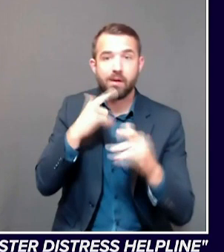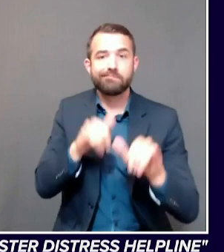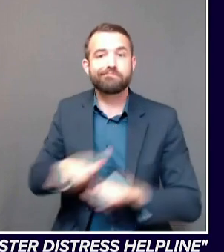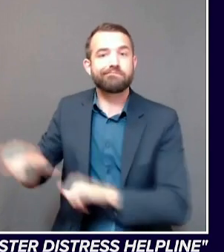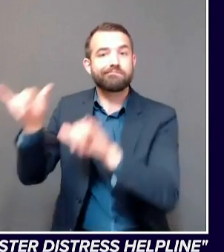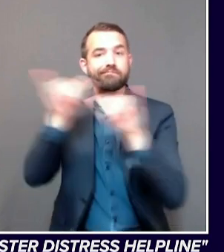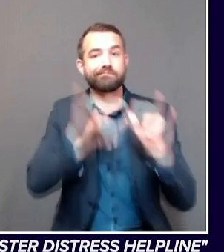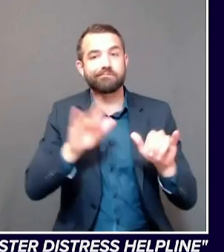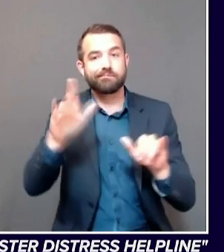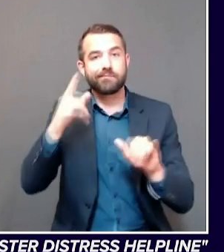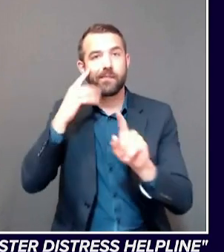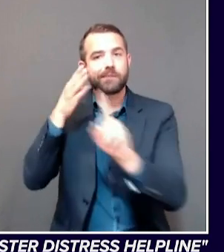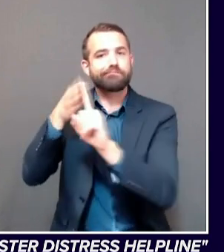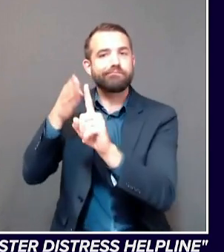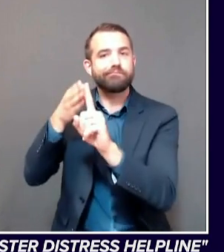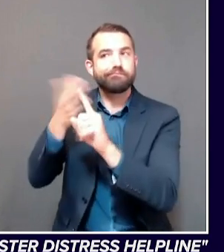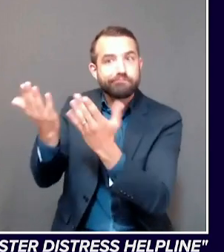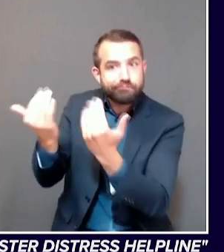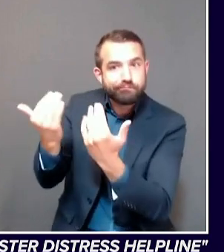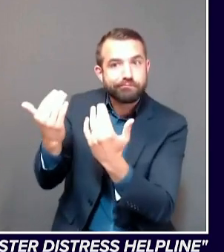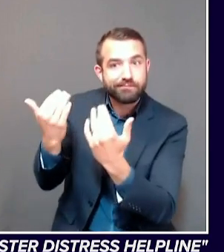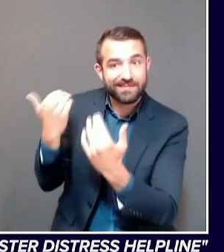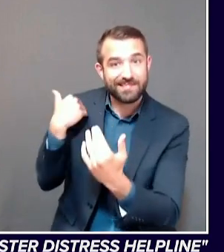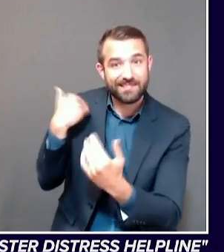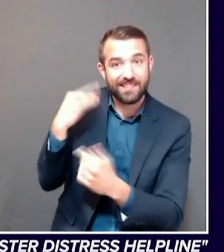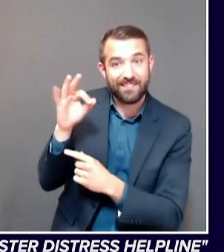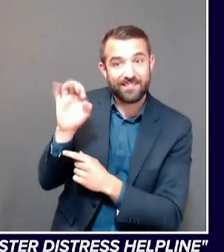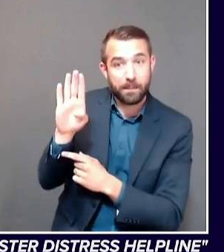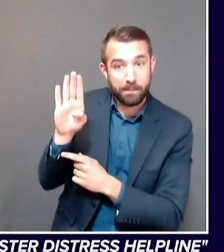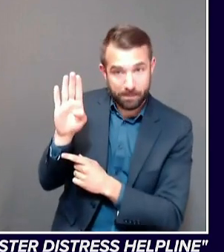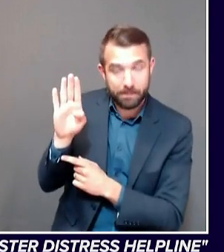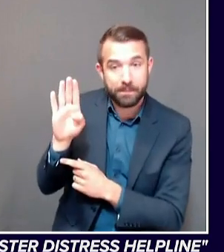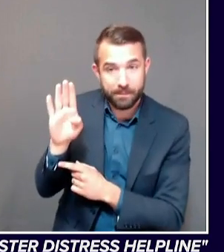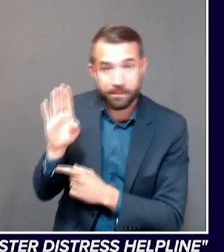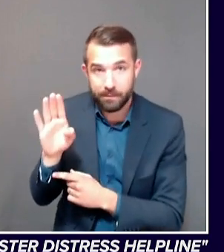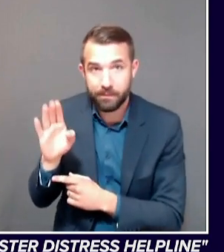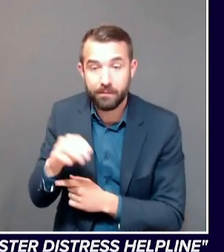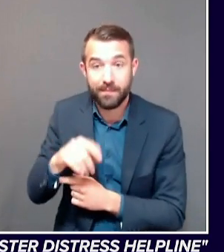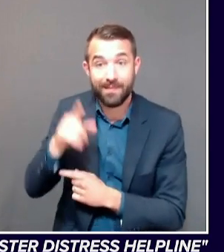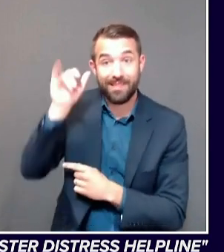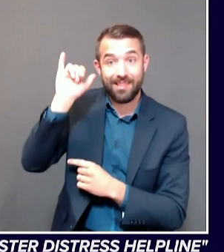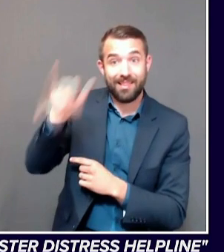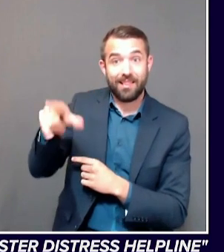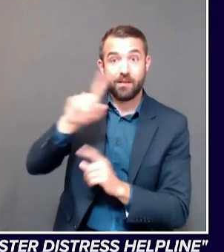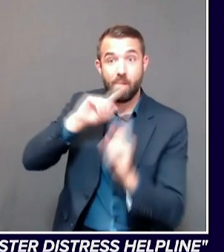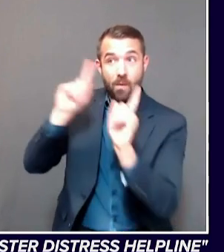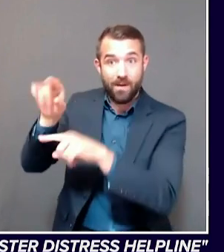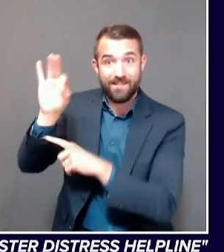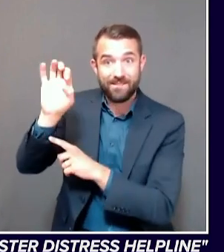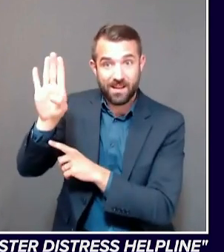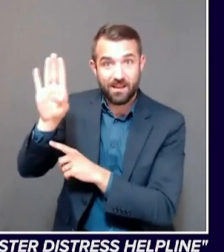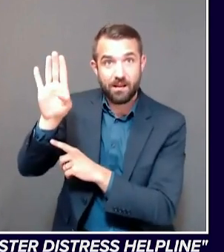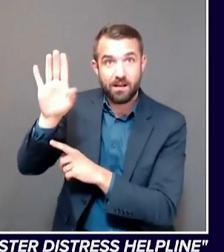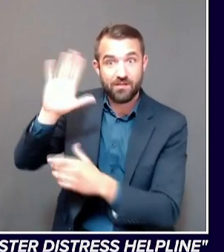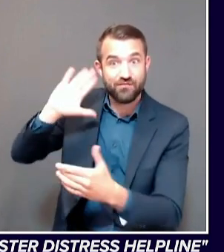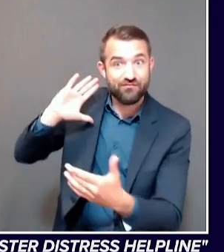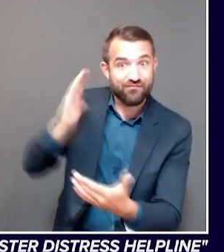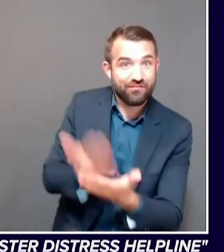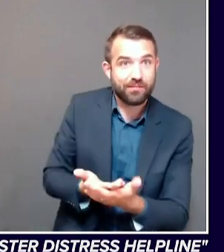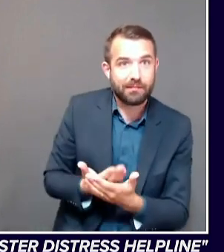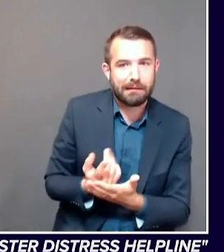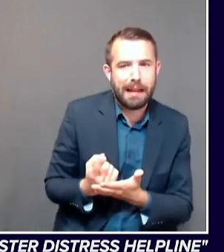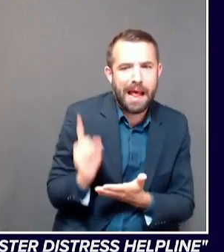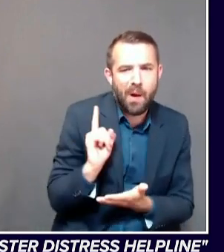early February. That order just arrived last week. Had we waited for our standard